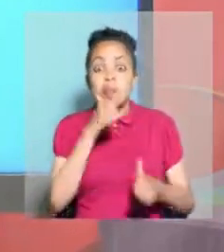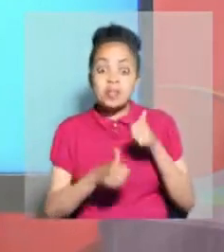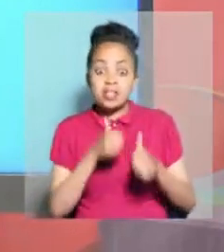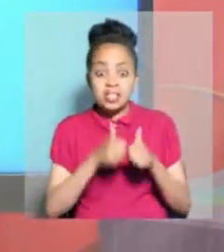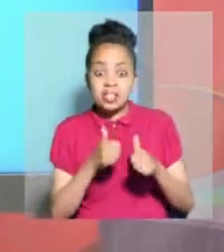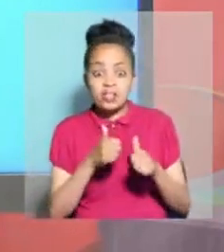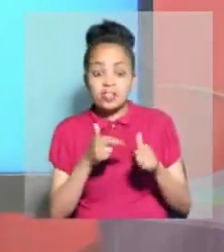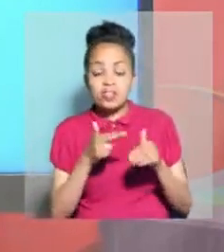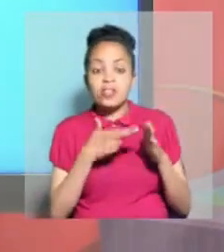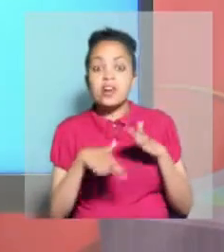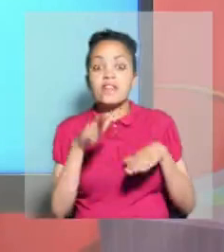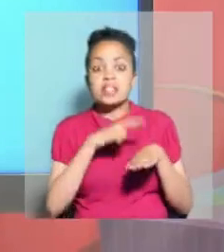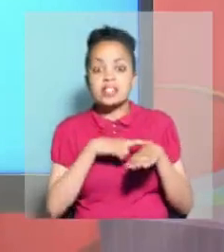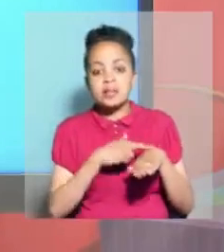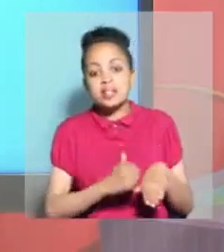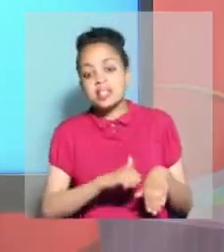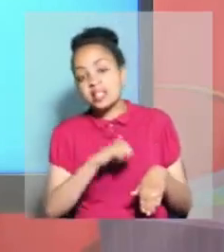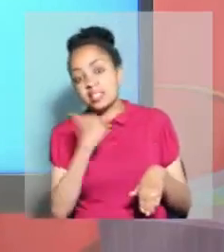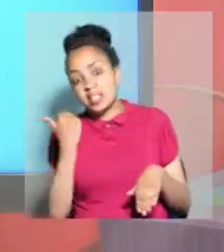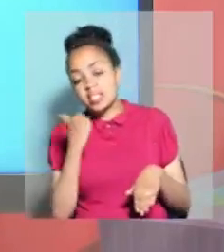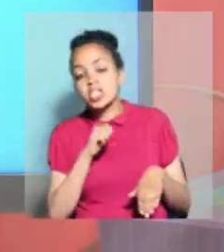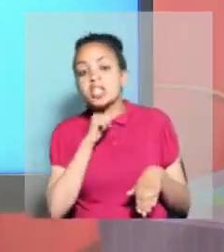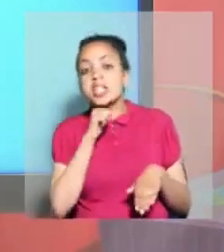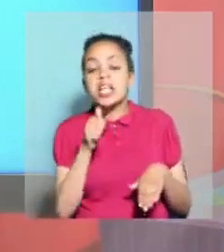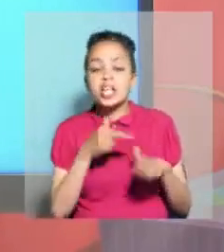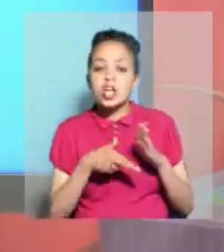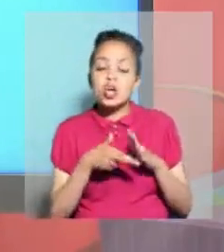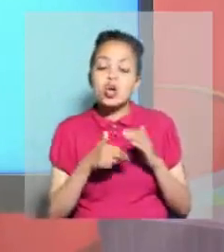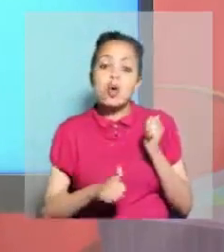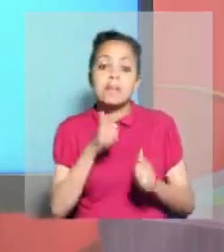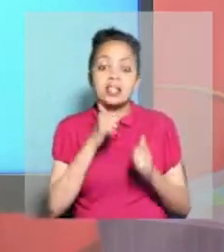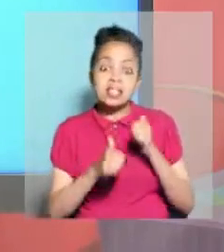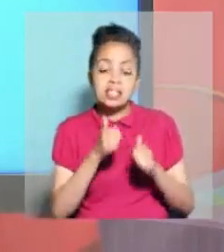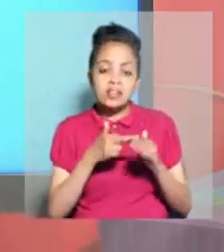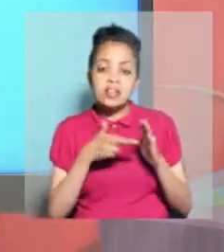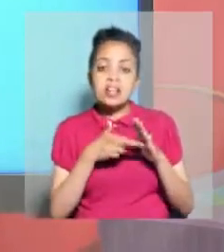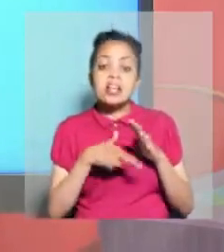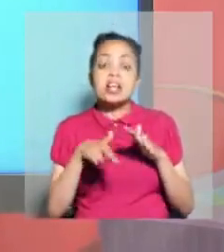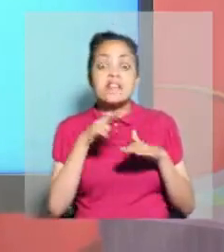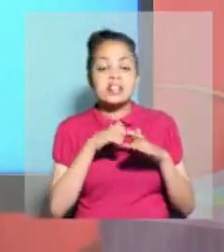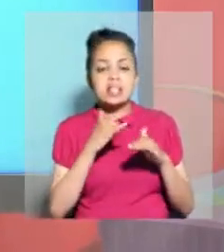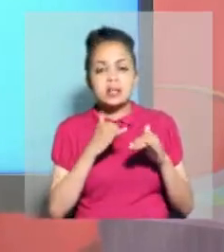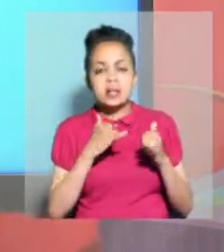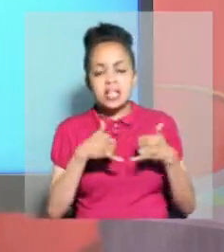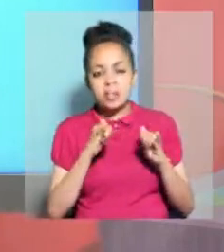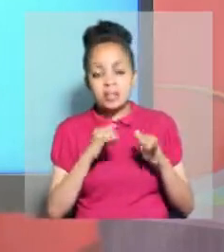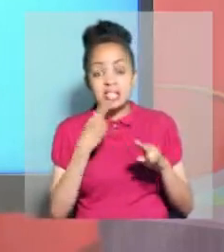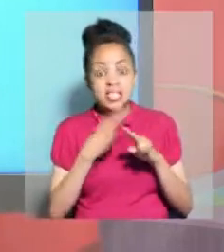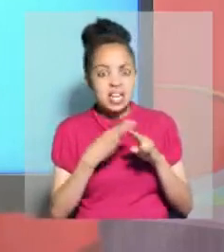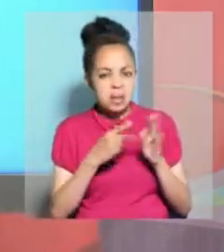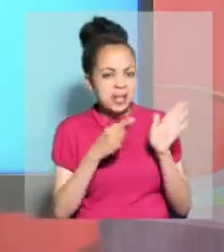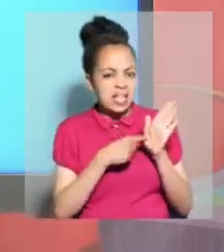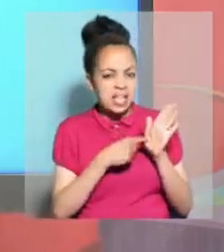reversible inhibitor. The second one is non-competitive reversible inhibitor. As its name